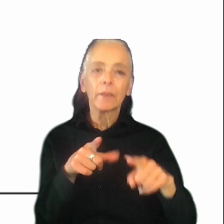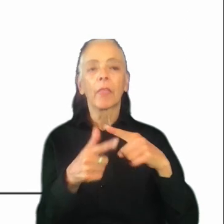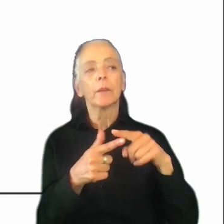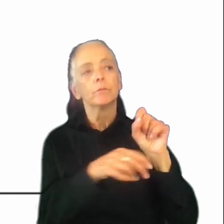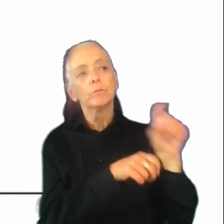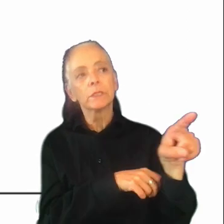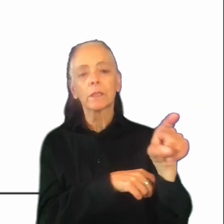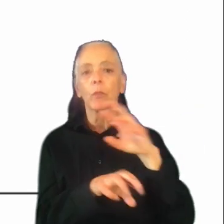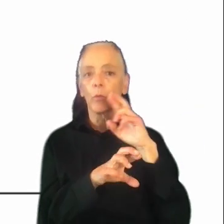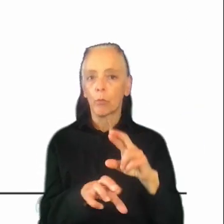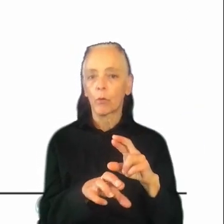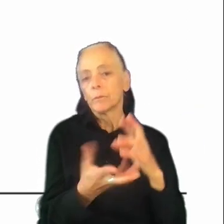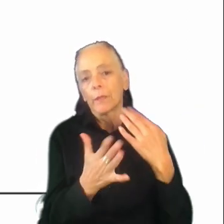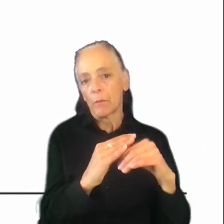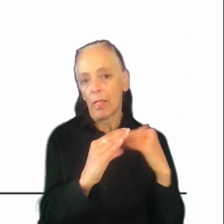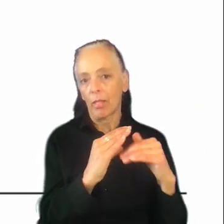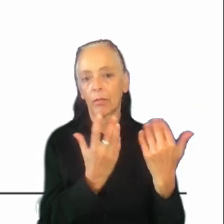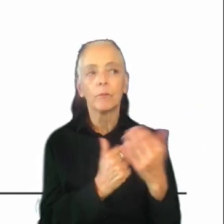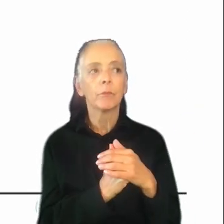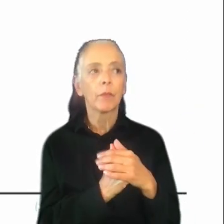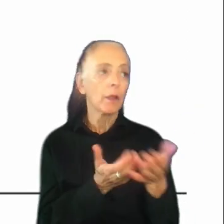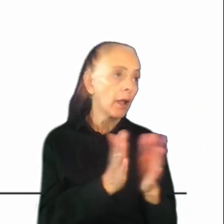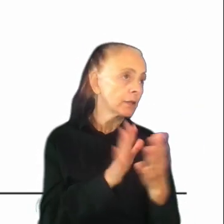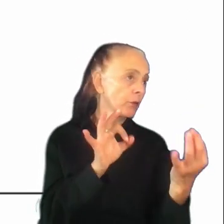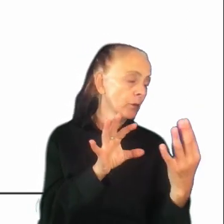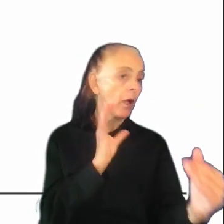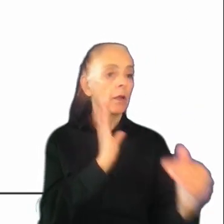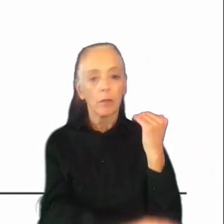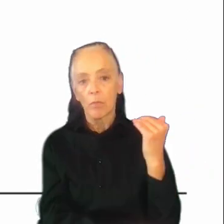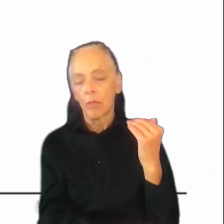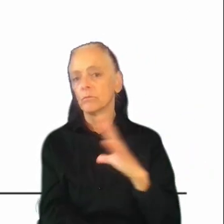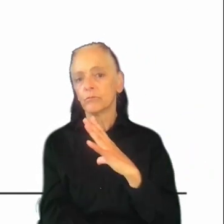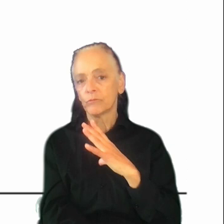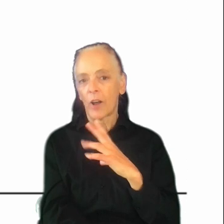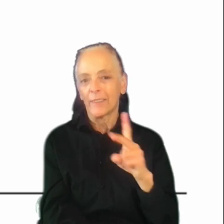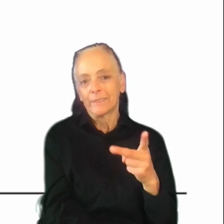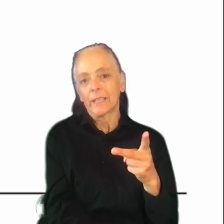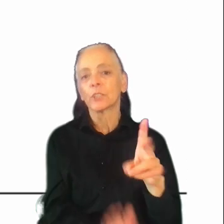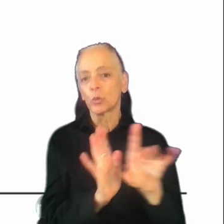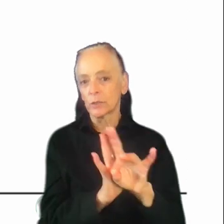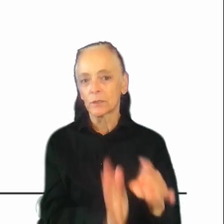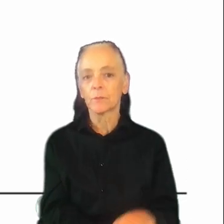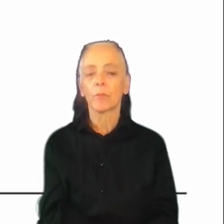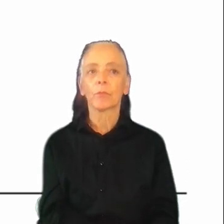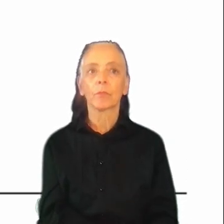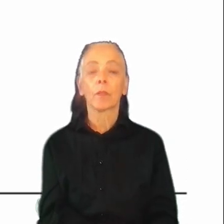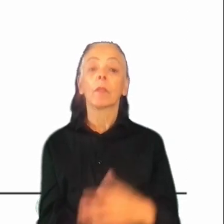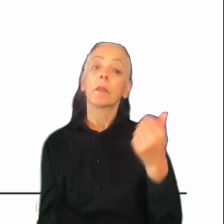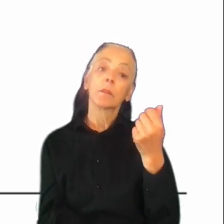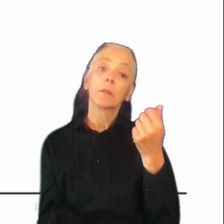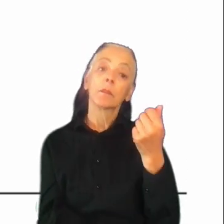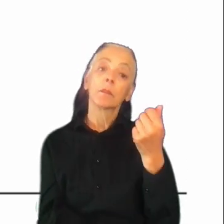report and then asking for feedback by email is a fine second and what you should do a couple of weeks